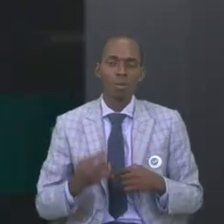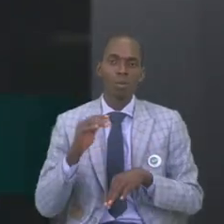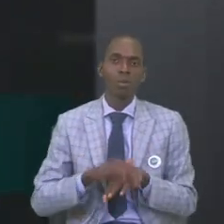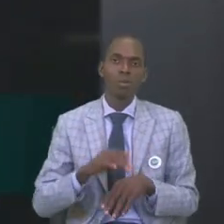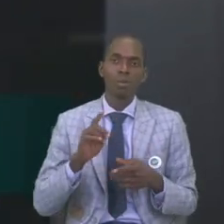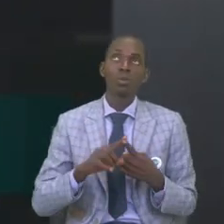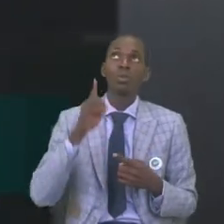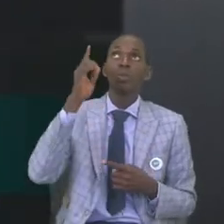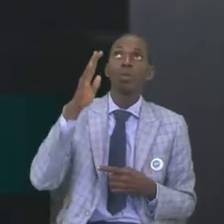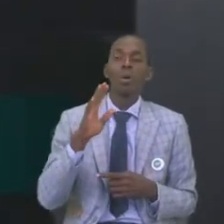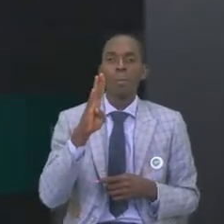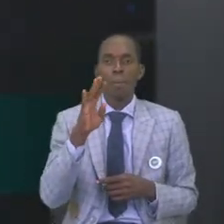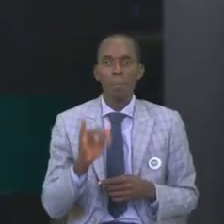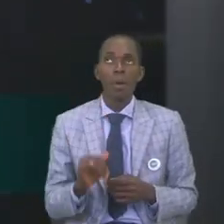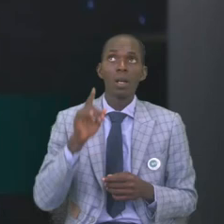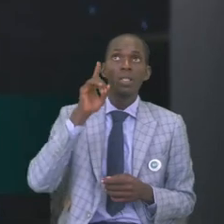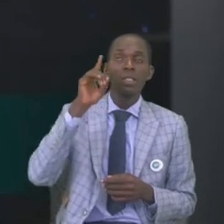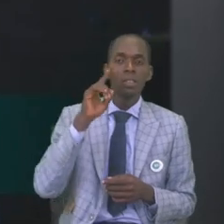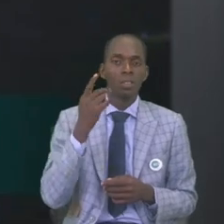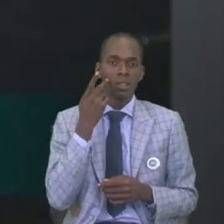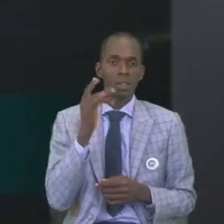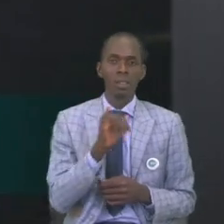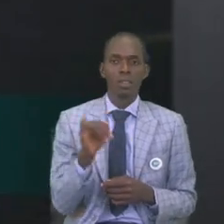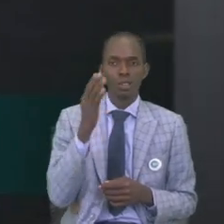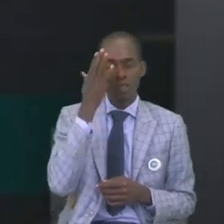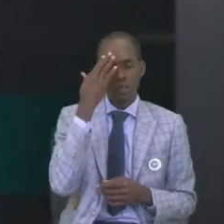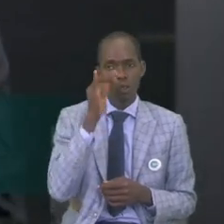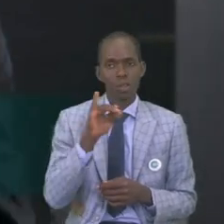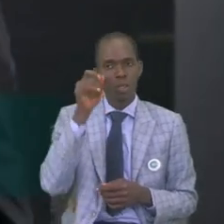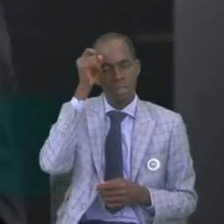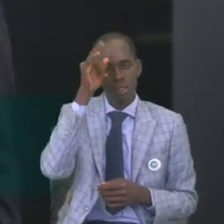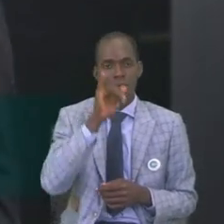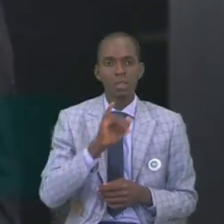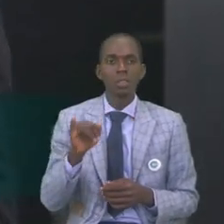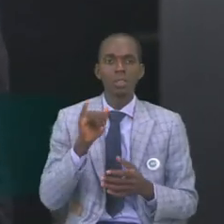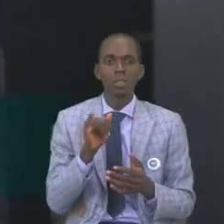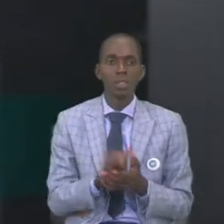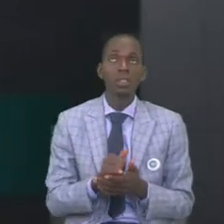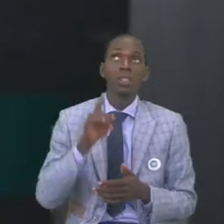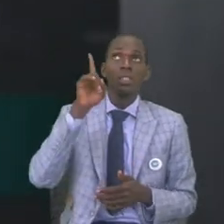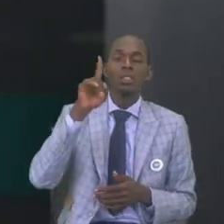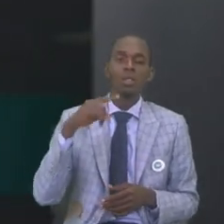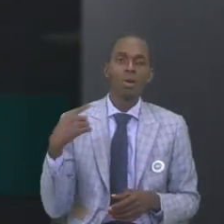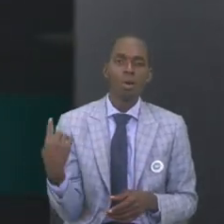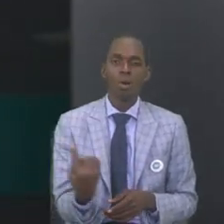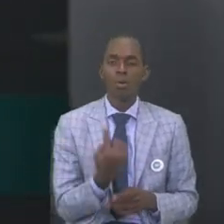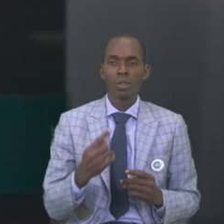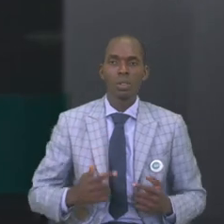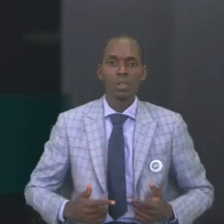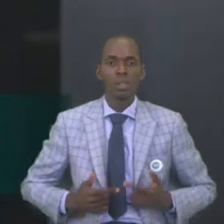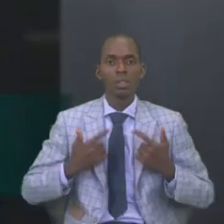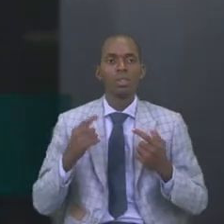God by him, seeing, knowing, understanding that he ever liveth